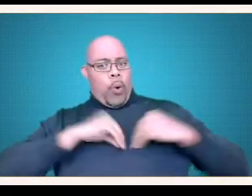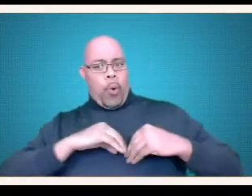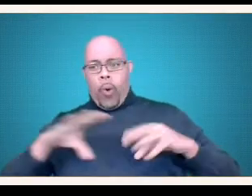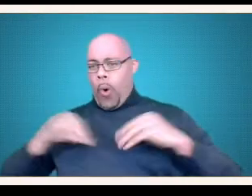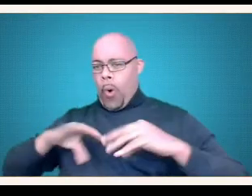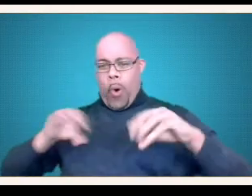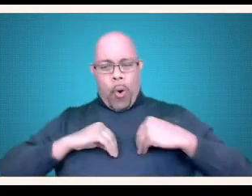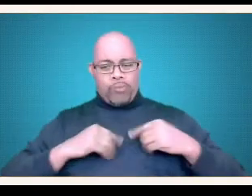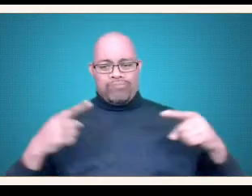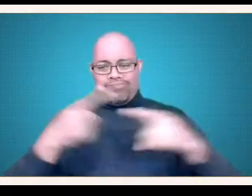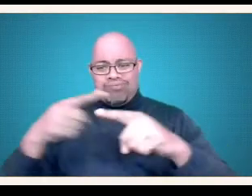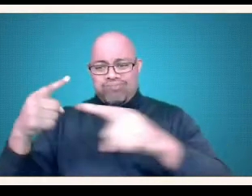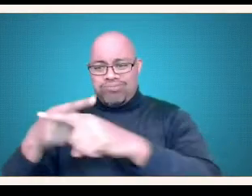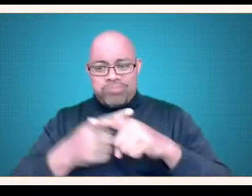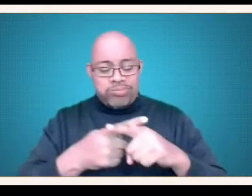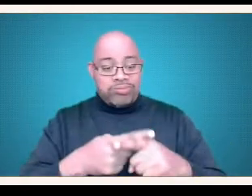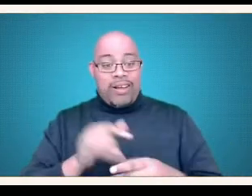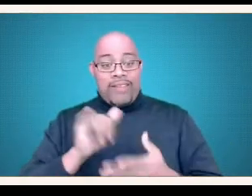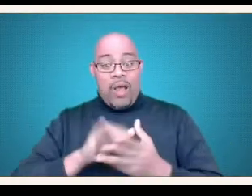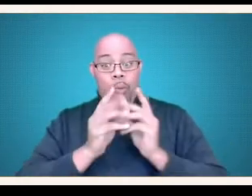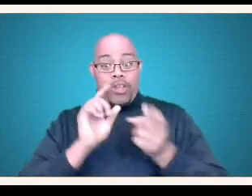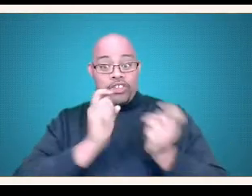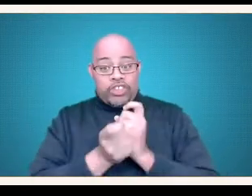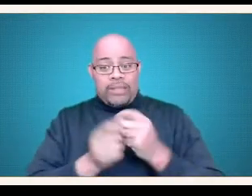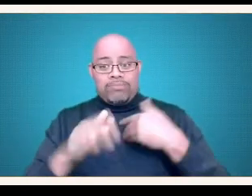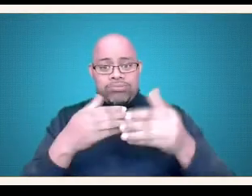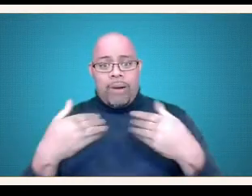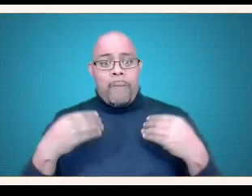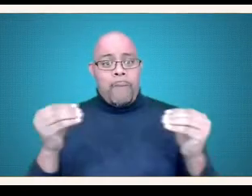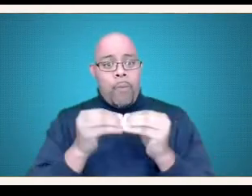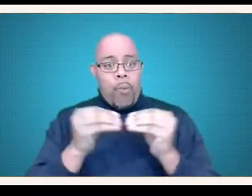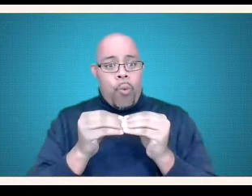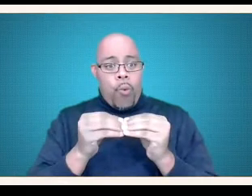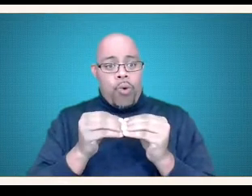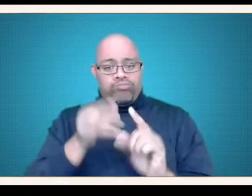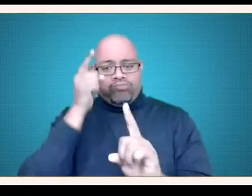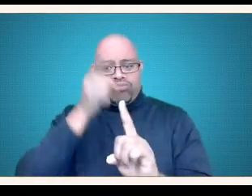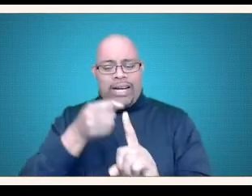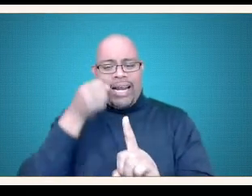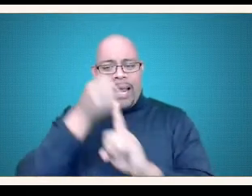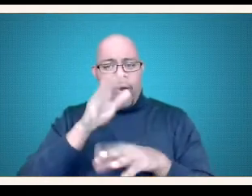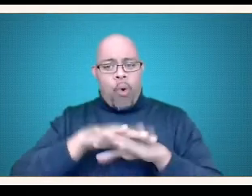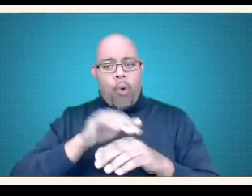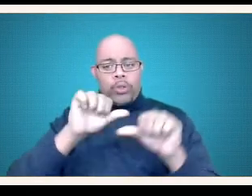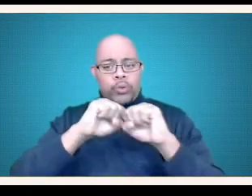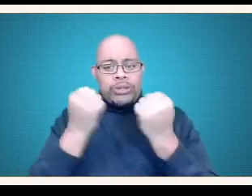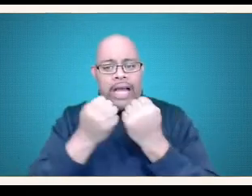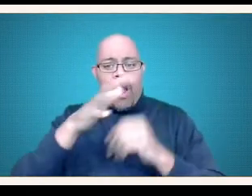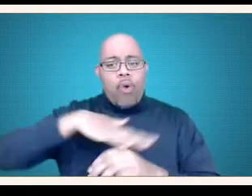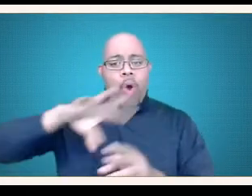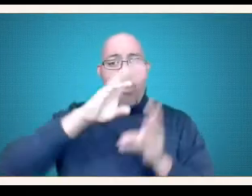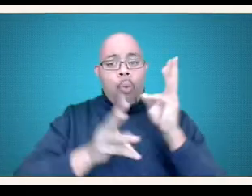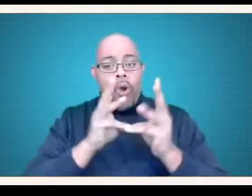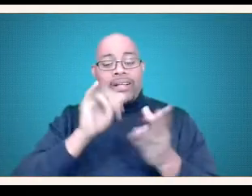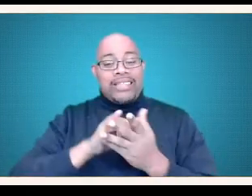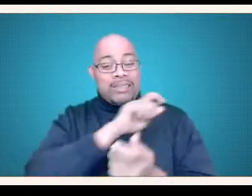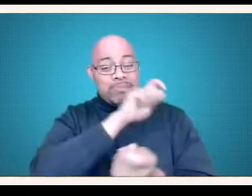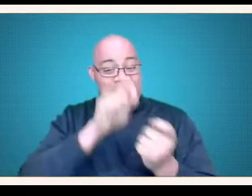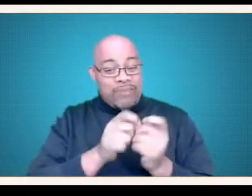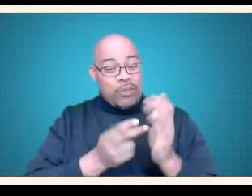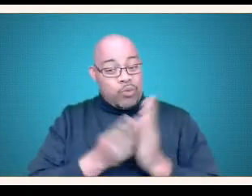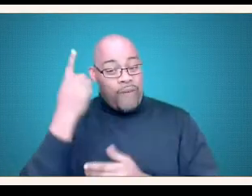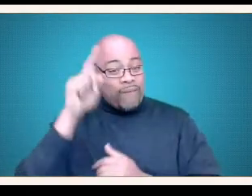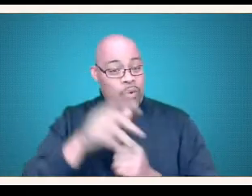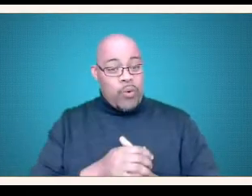claims across regions. Yikes. As climate change speeds up, it is having more and more of a a direct impact on societies around the world. And